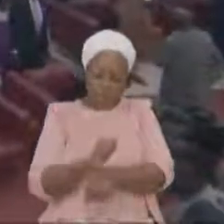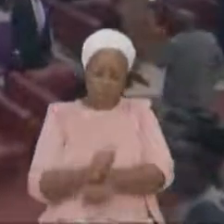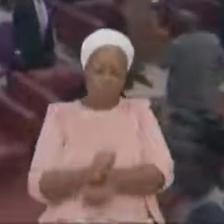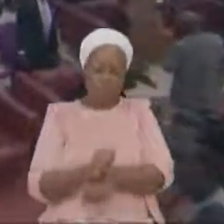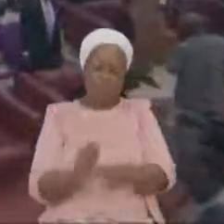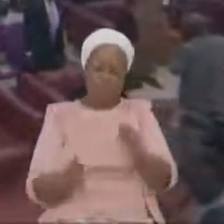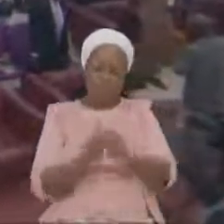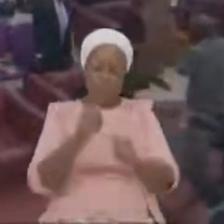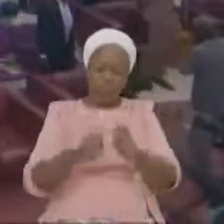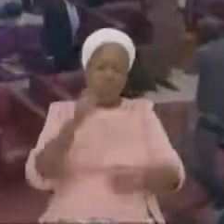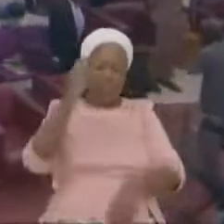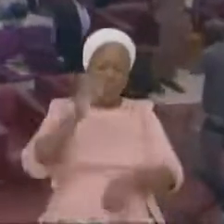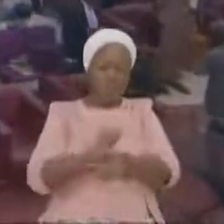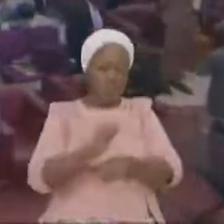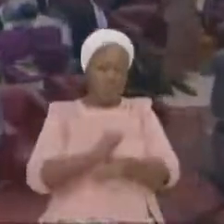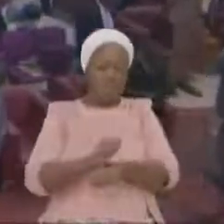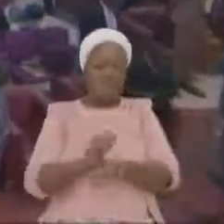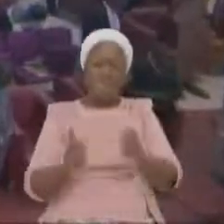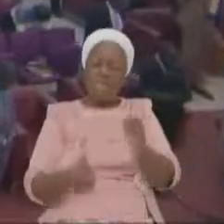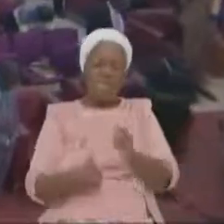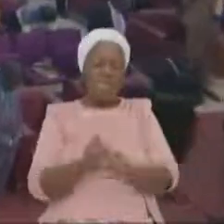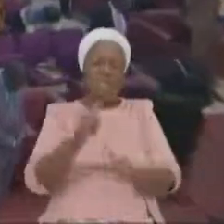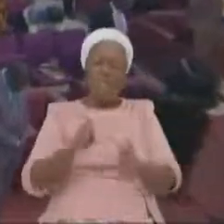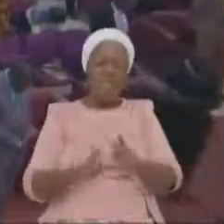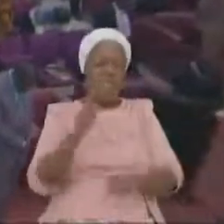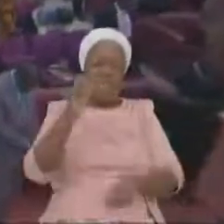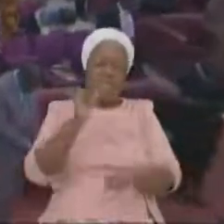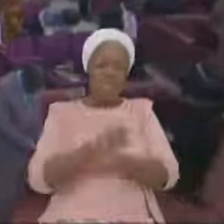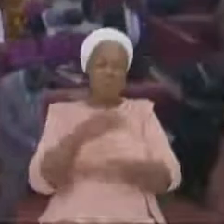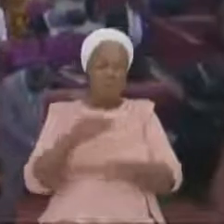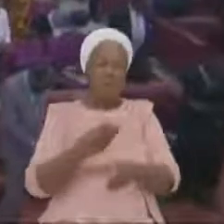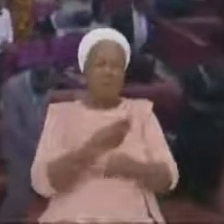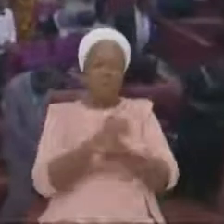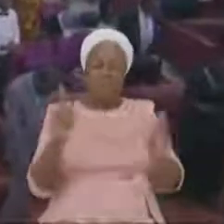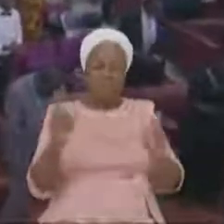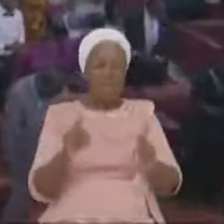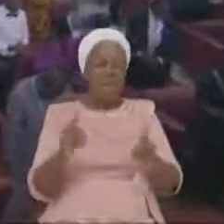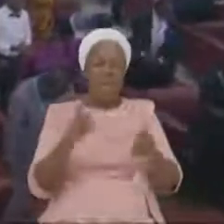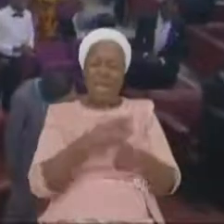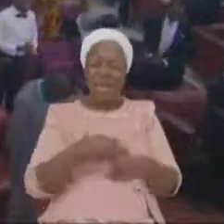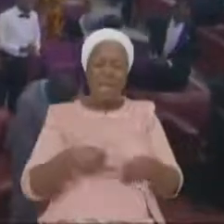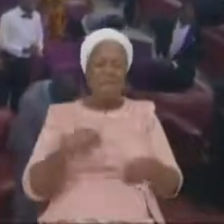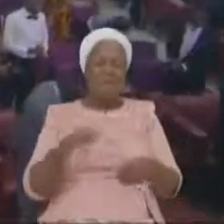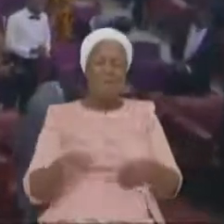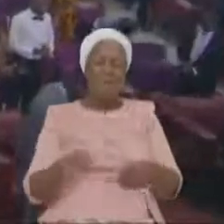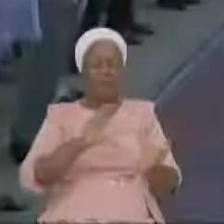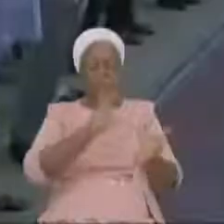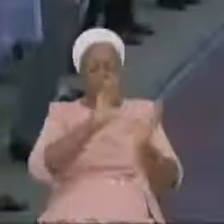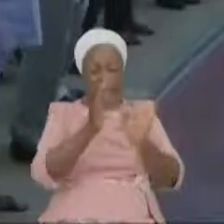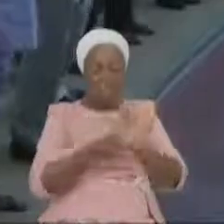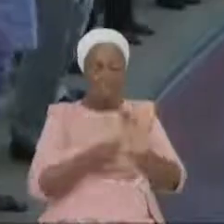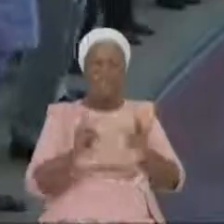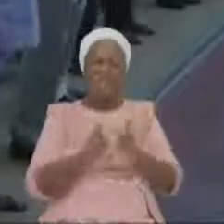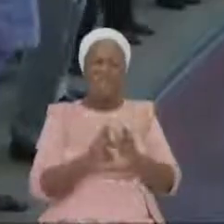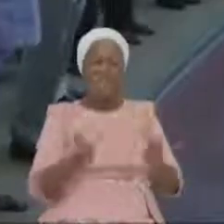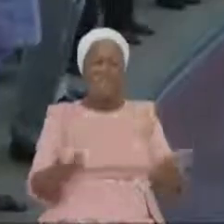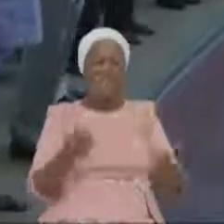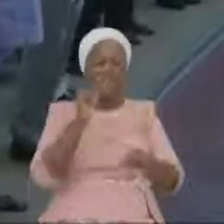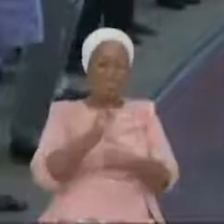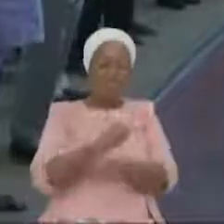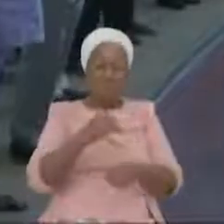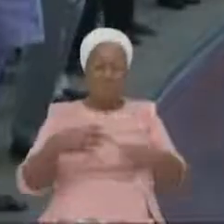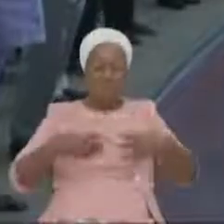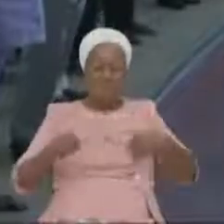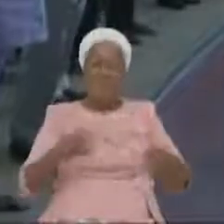healing, great works of deliverance, great works of conversion, great works of cure,